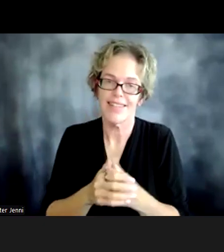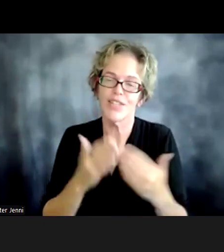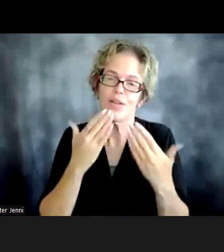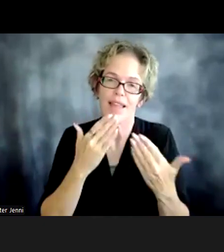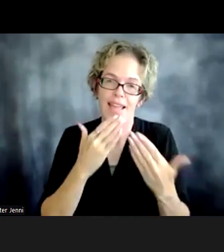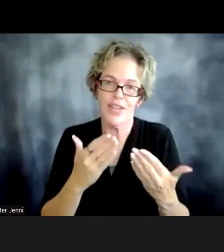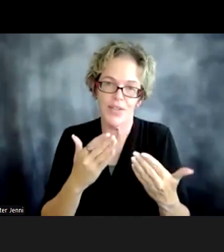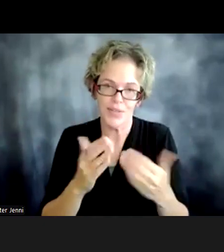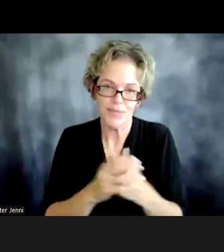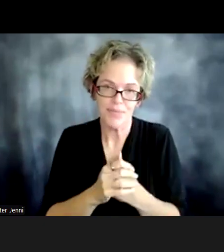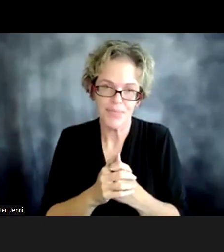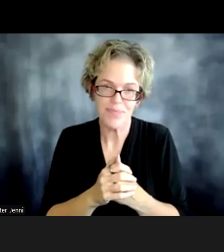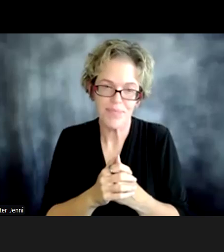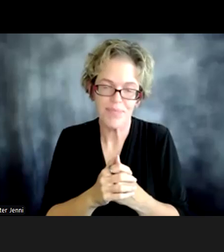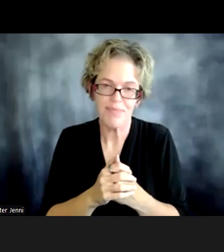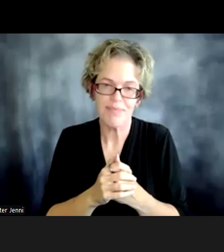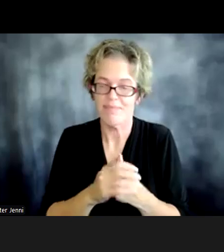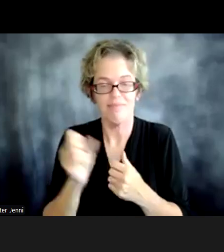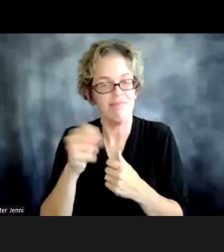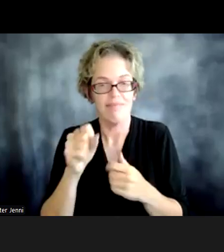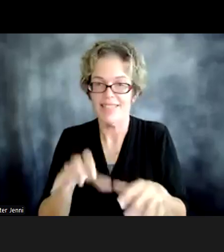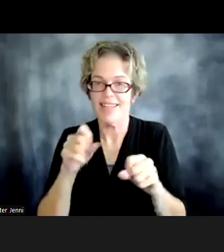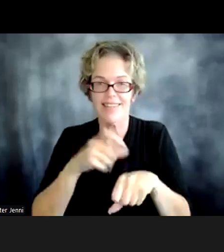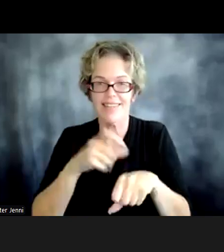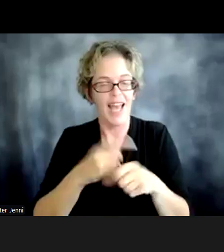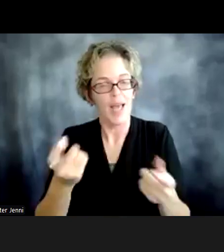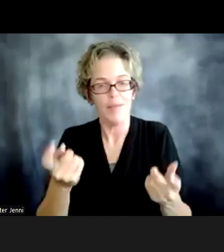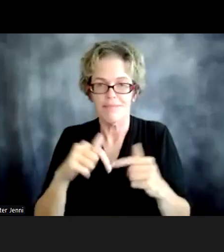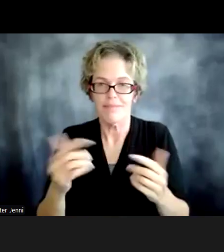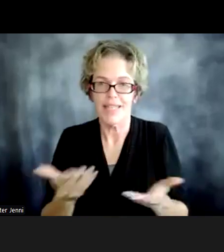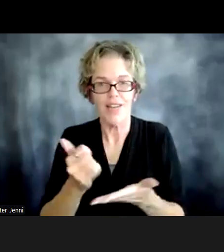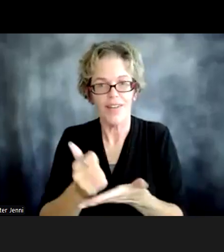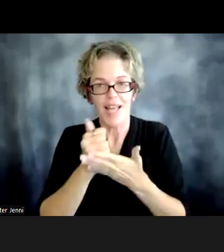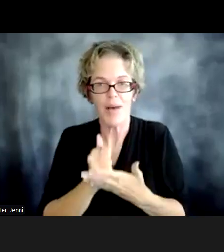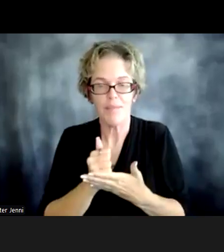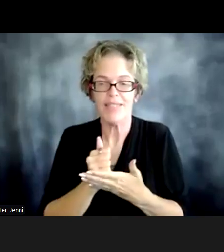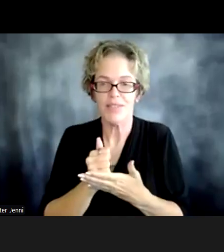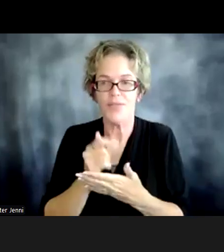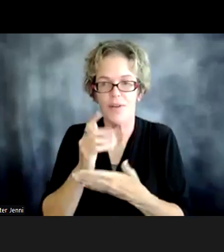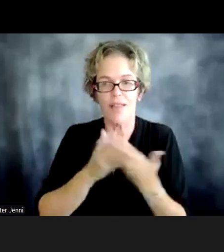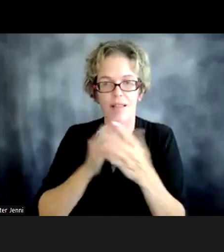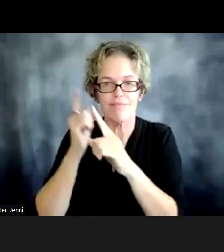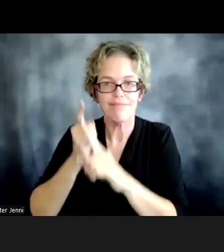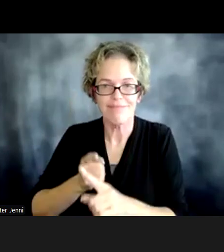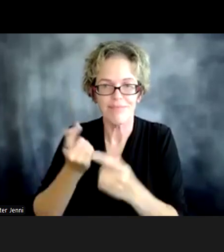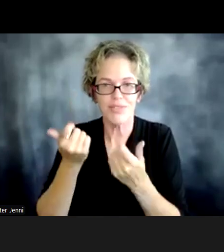us for taking the time to be here and helping us with what we're trying to do. So appreciate it.